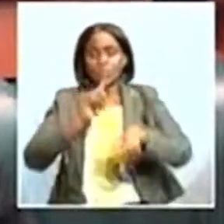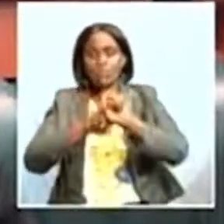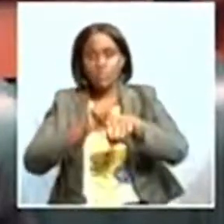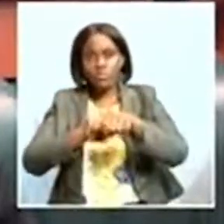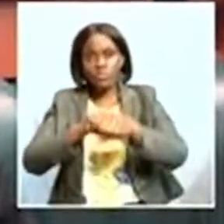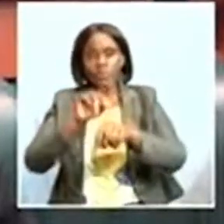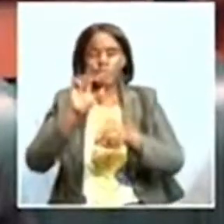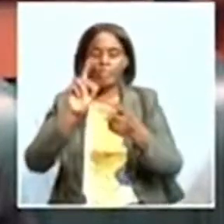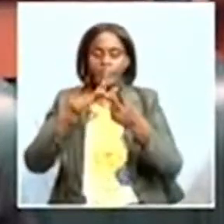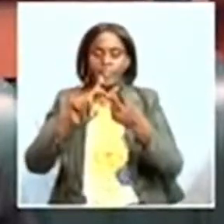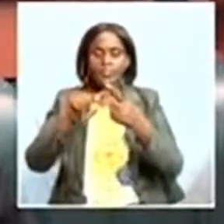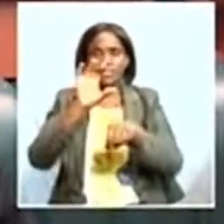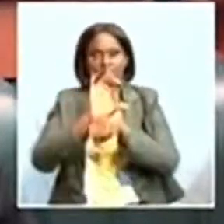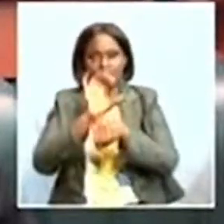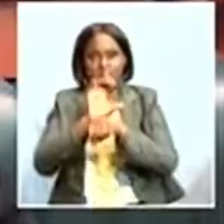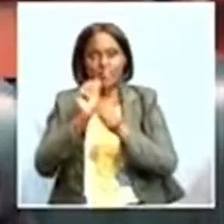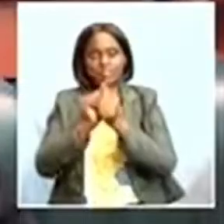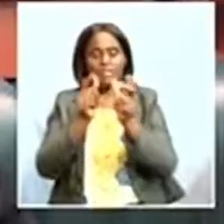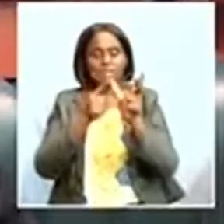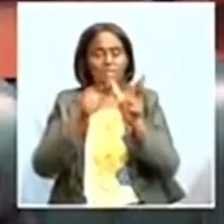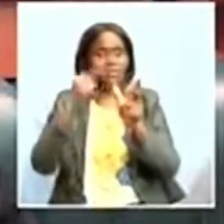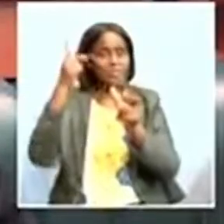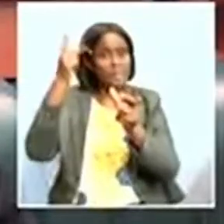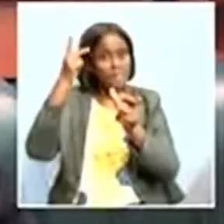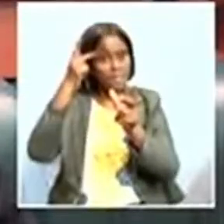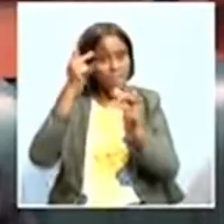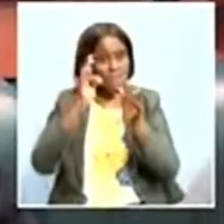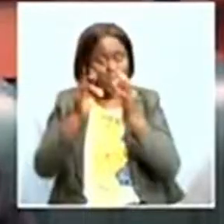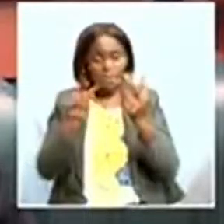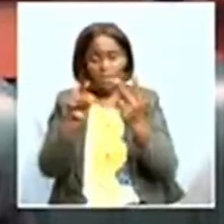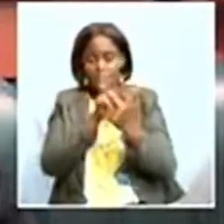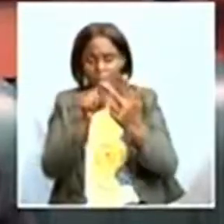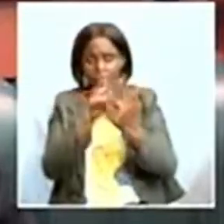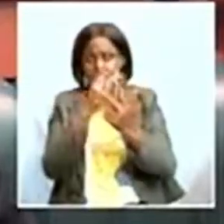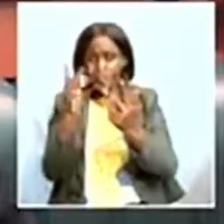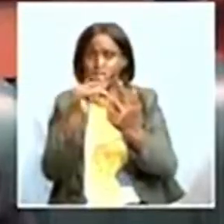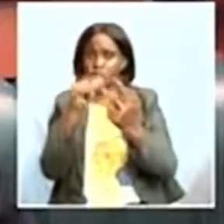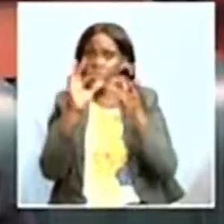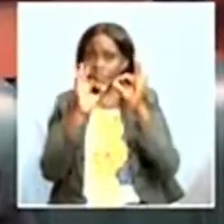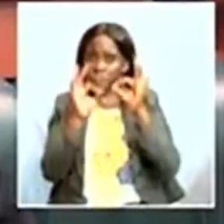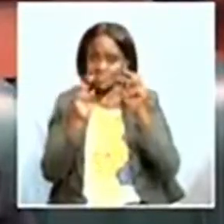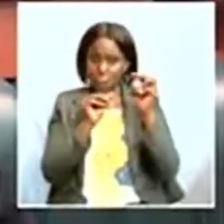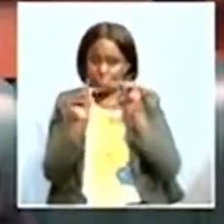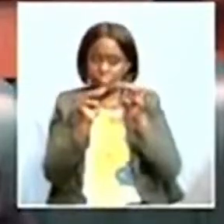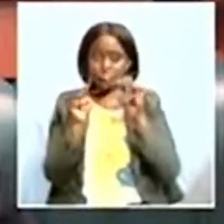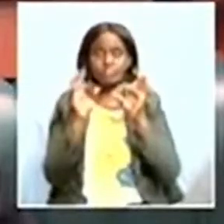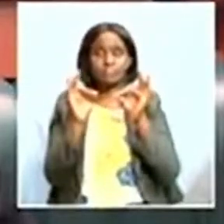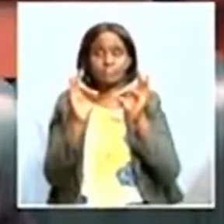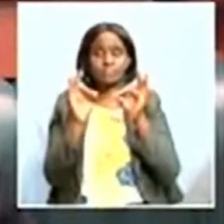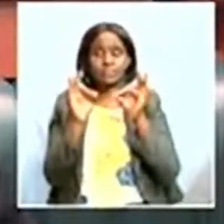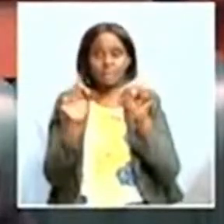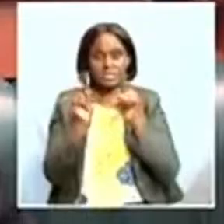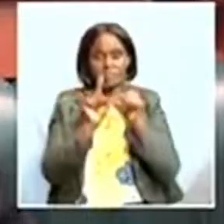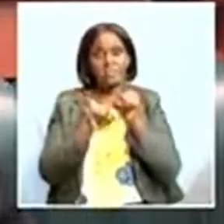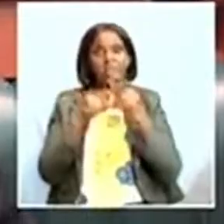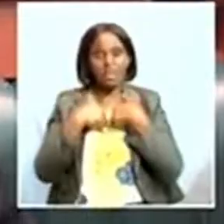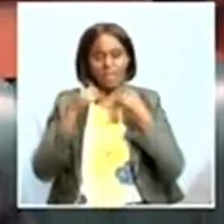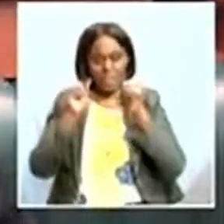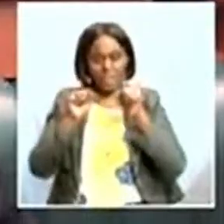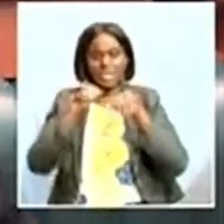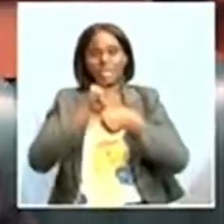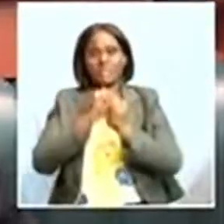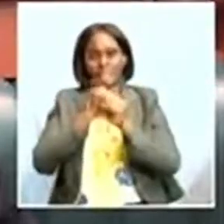religion, and politics. If these 3 things are not managed very well, they can